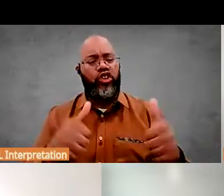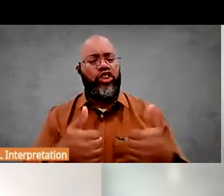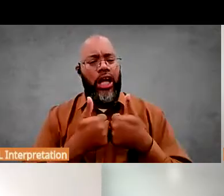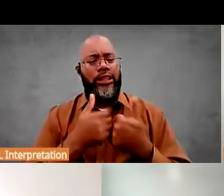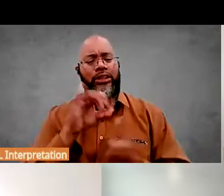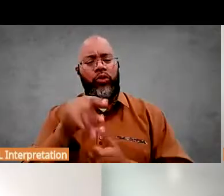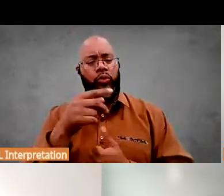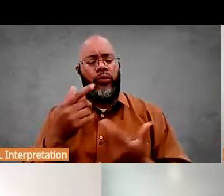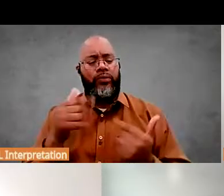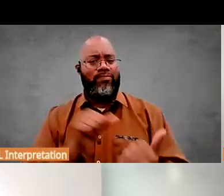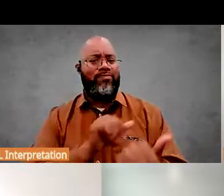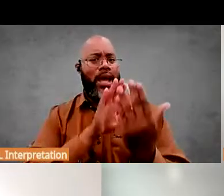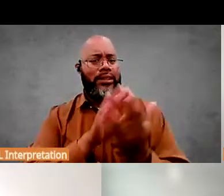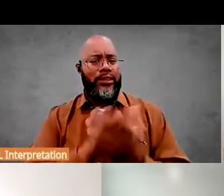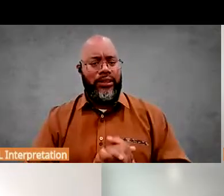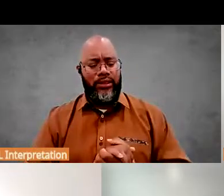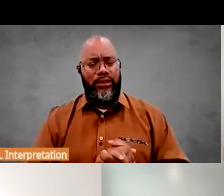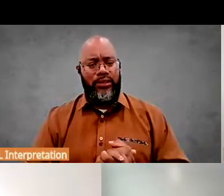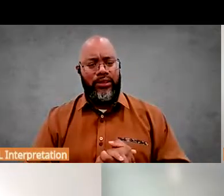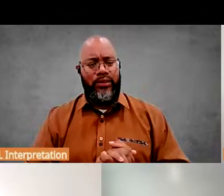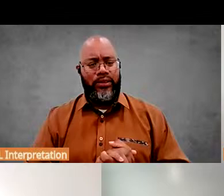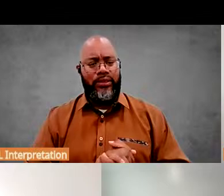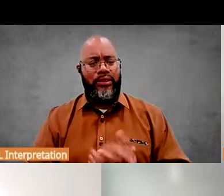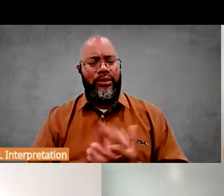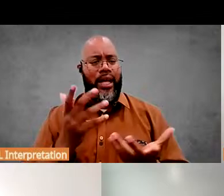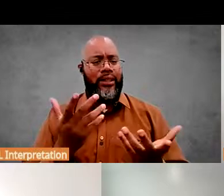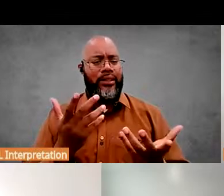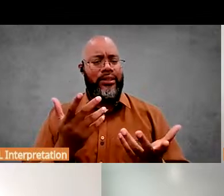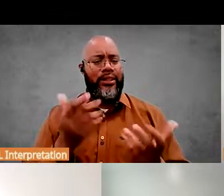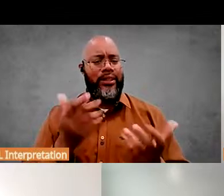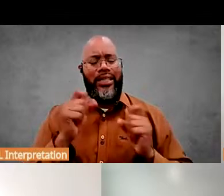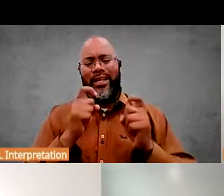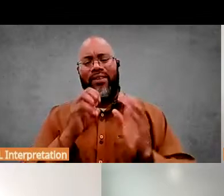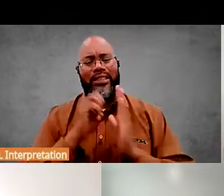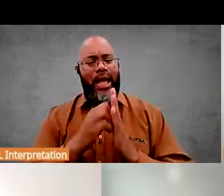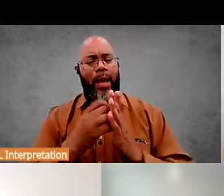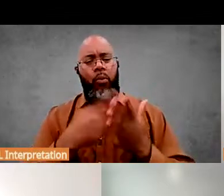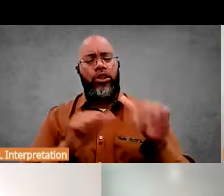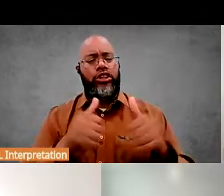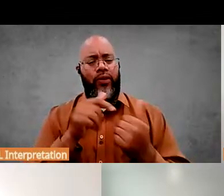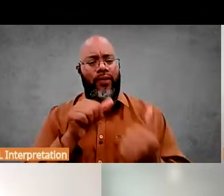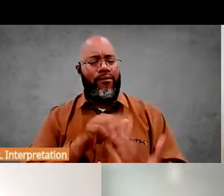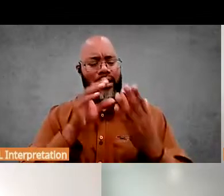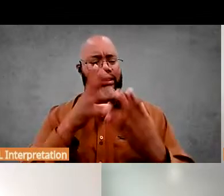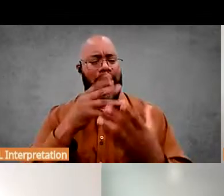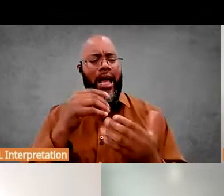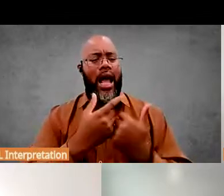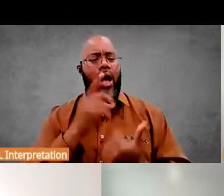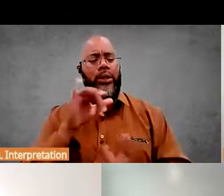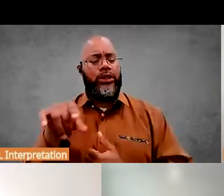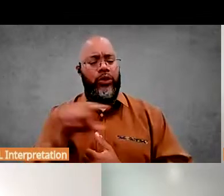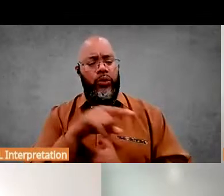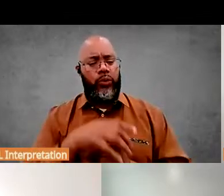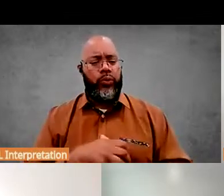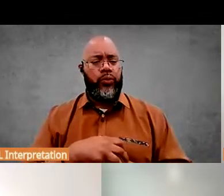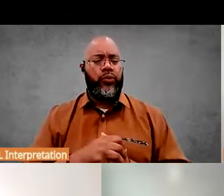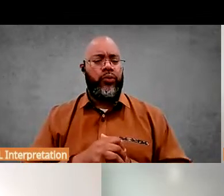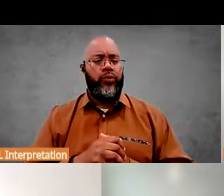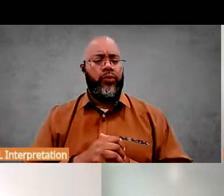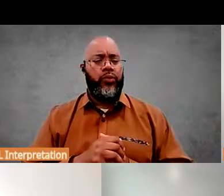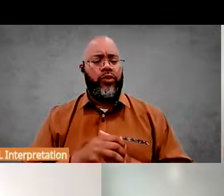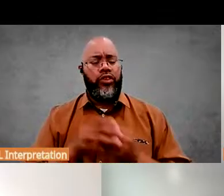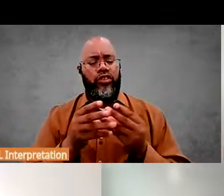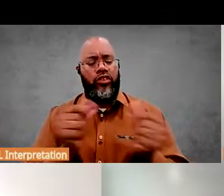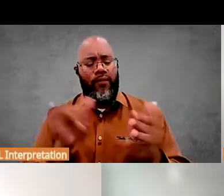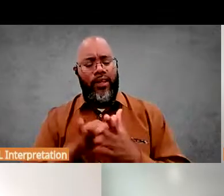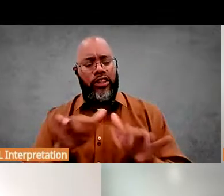guys face? Like you can give examples. What challenge have you faced? And like how did you solve that